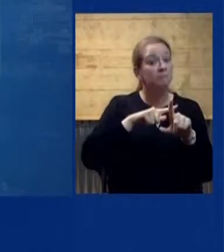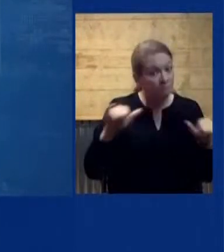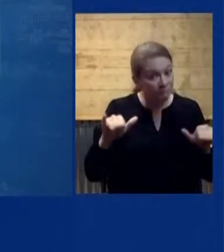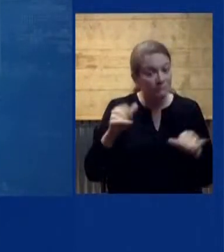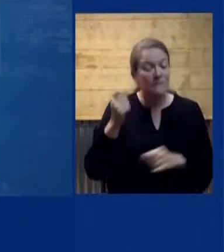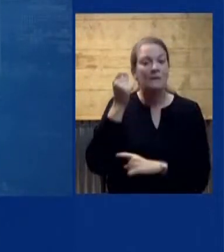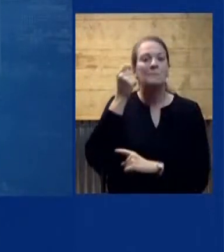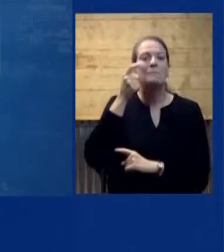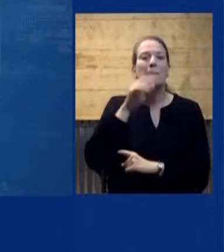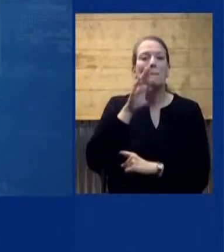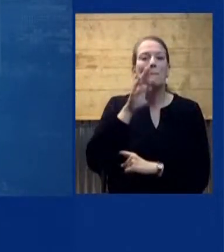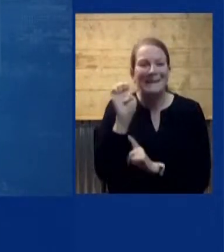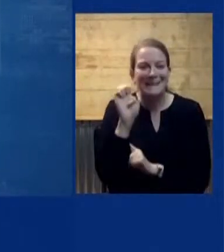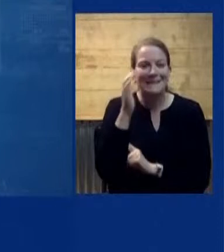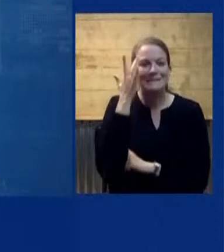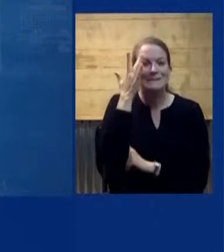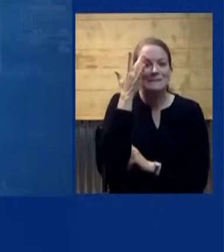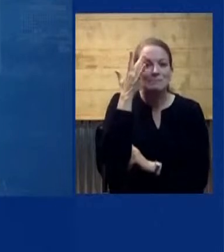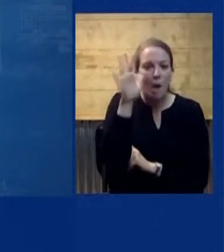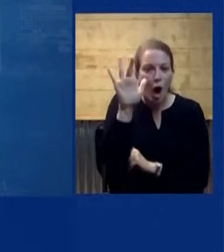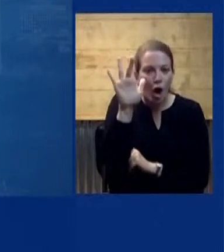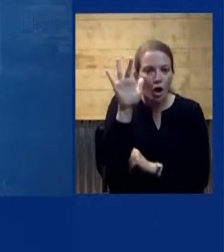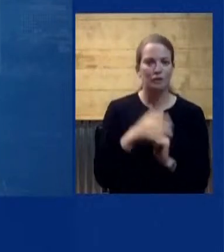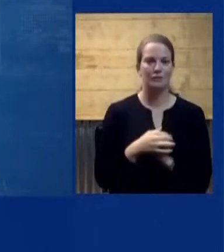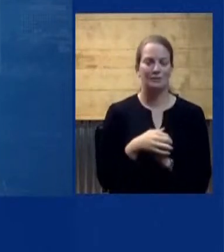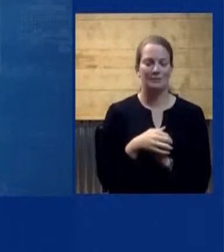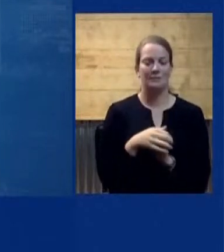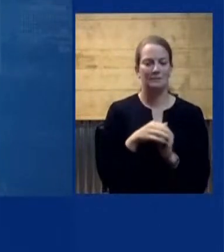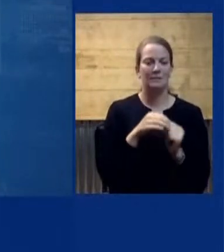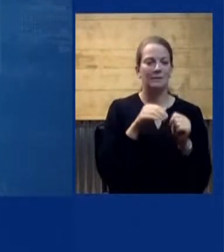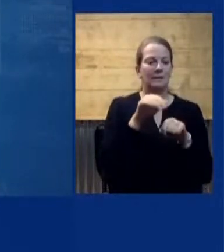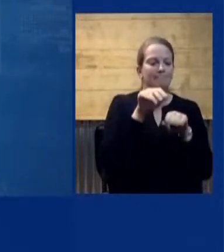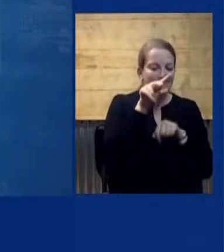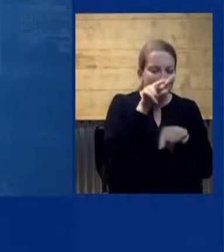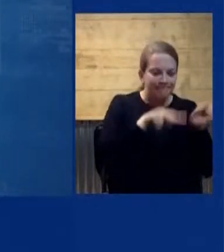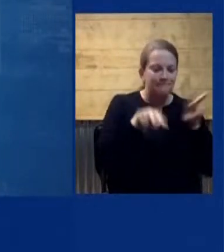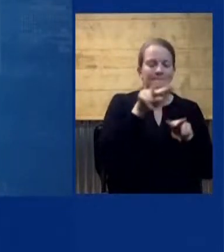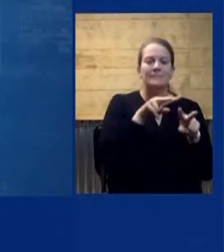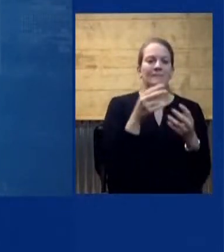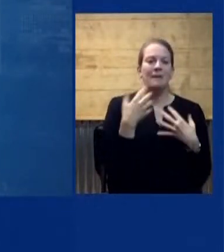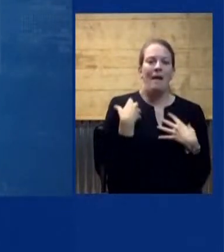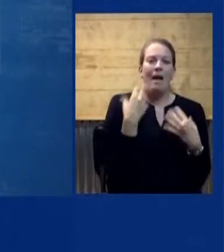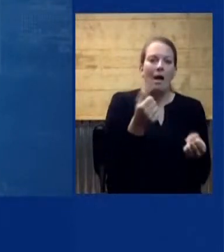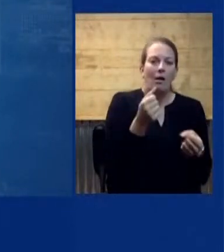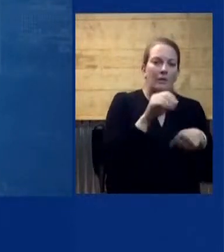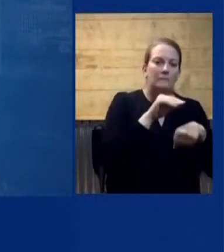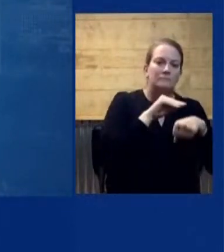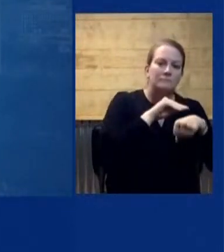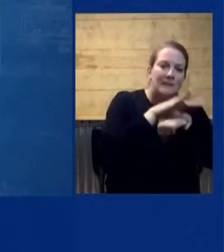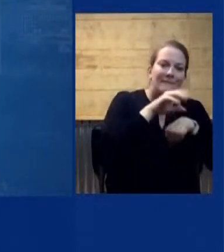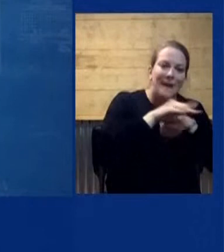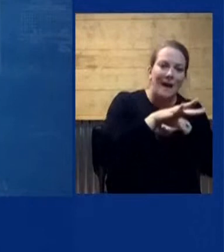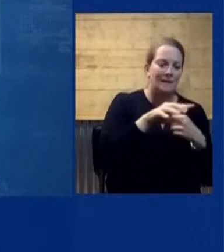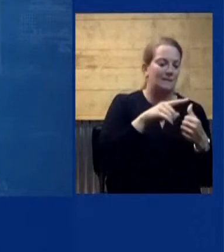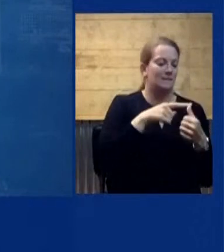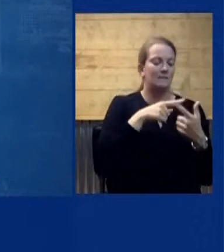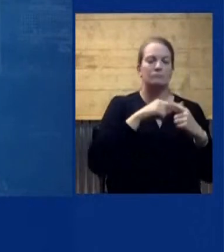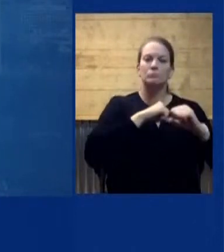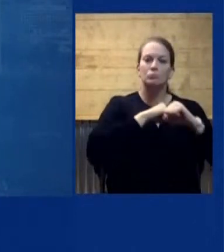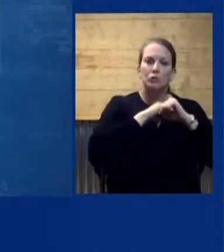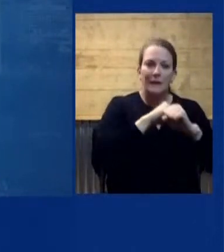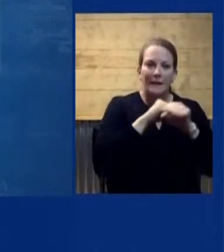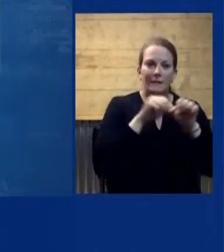it. Look at the health guidance. Make sure children are protected. Have